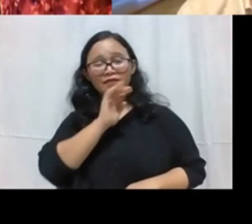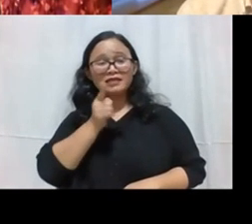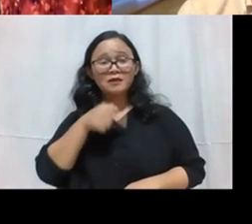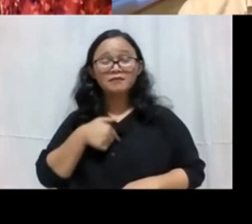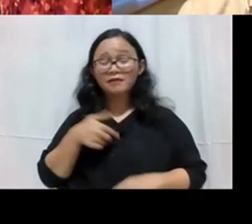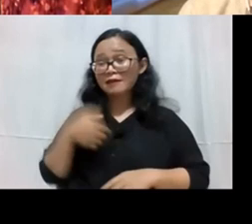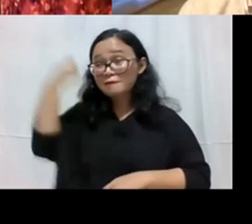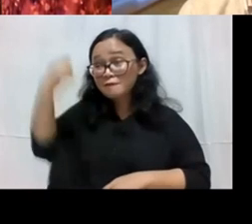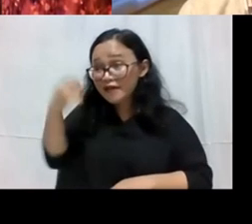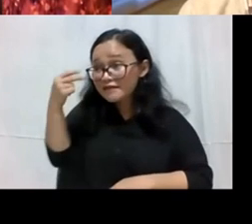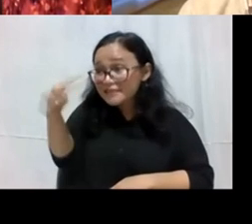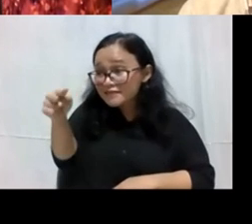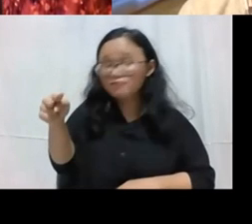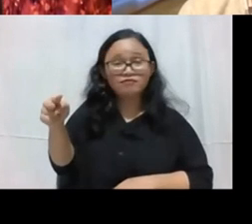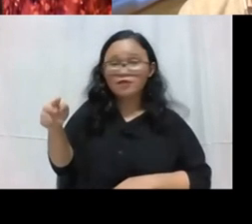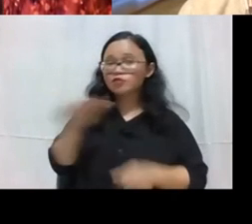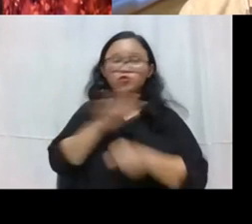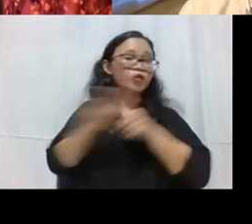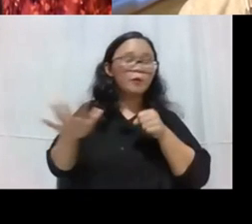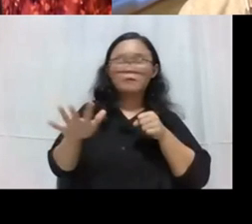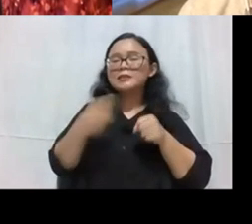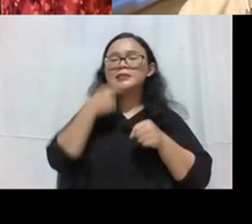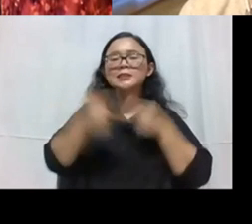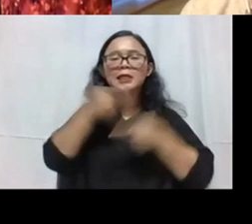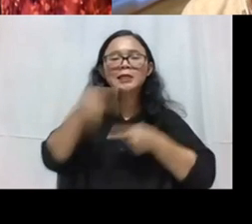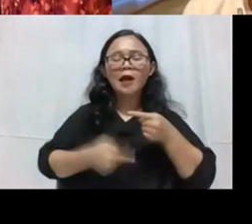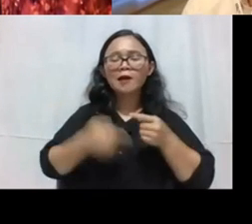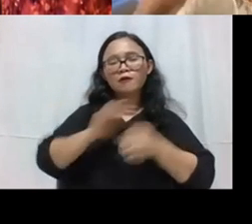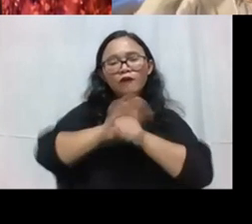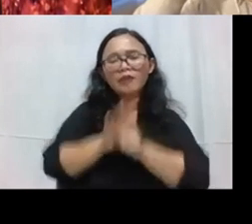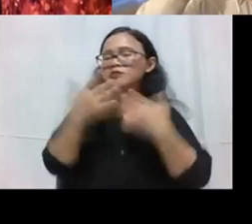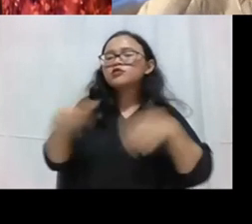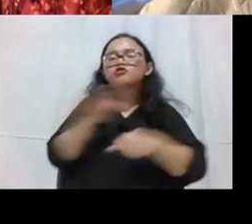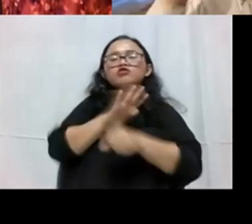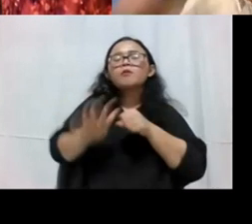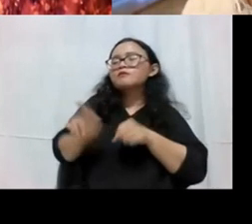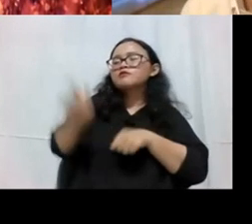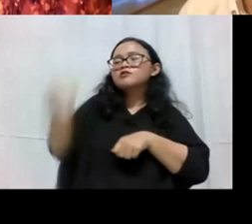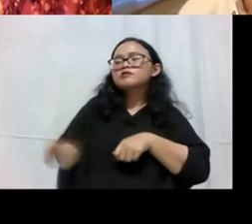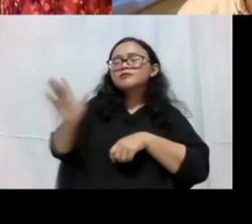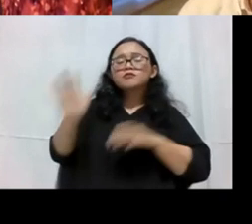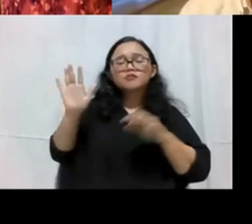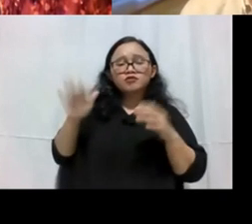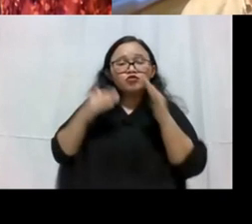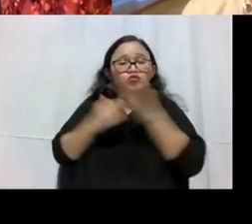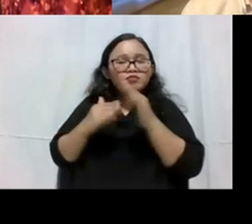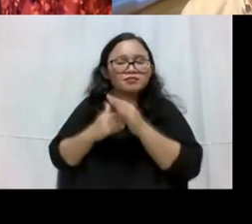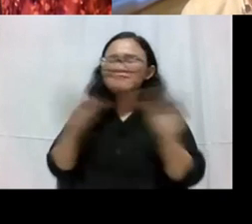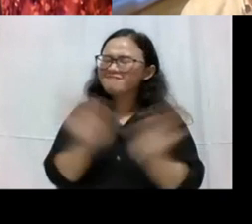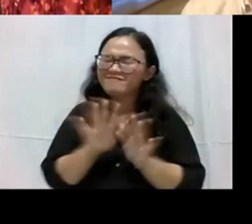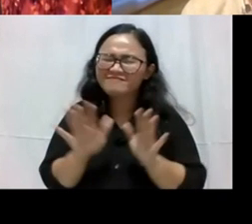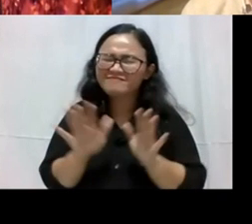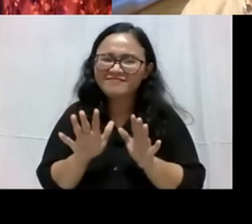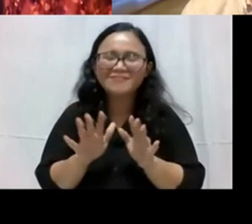watch in 2021 for sure from other filmmakers. Thank you very much, Hao.